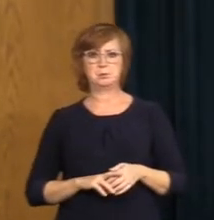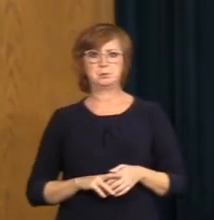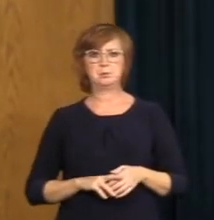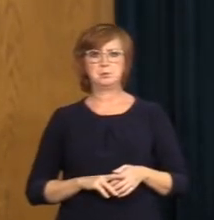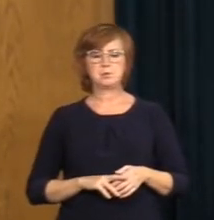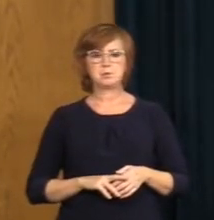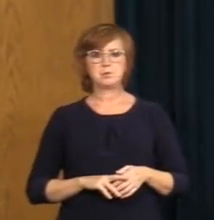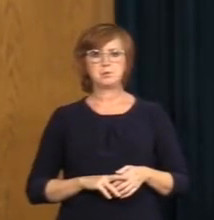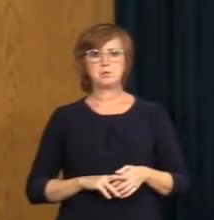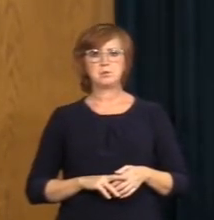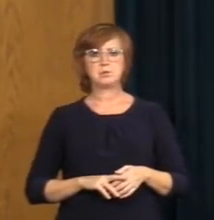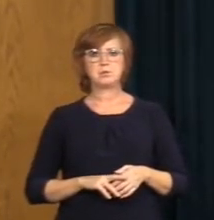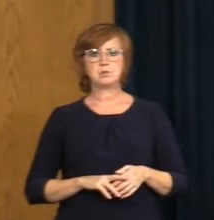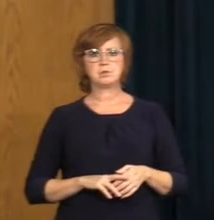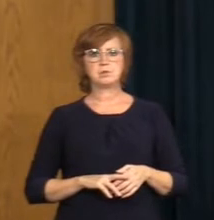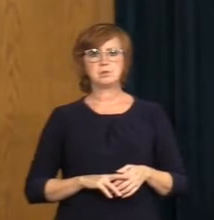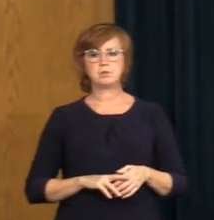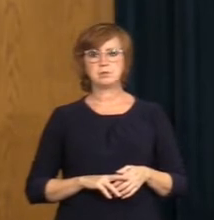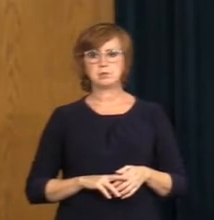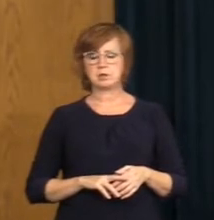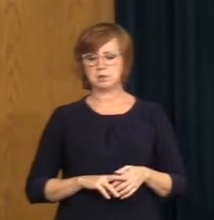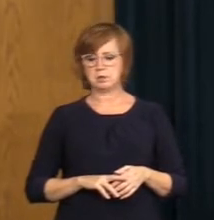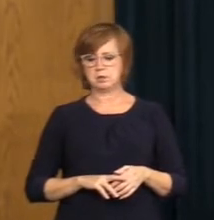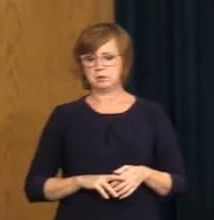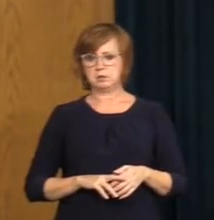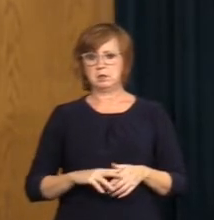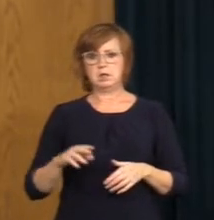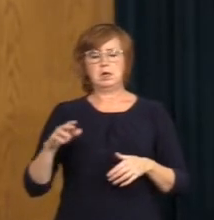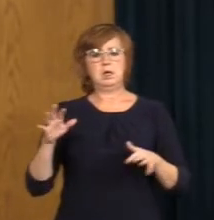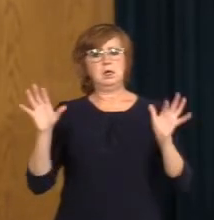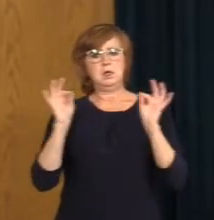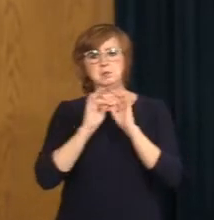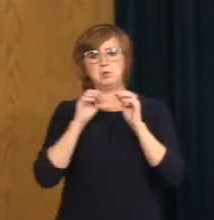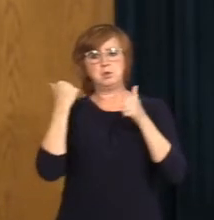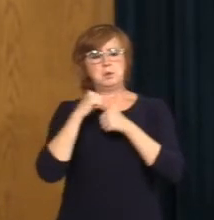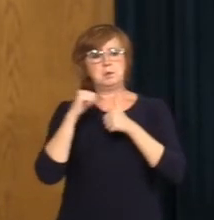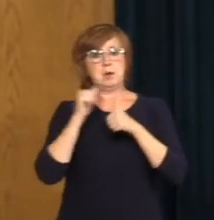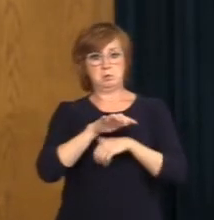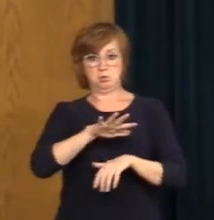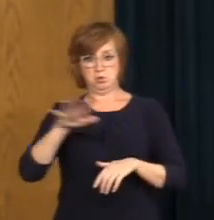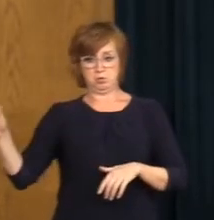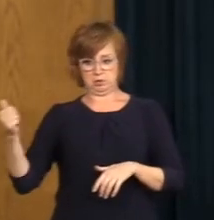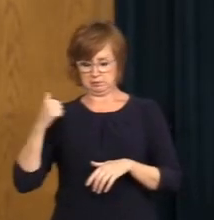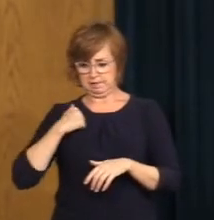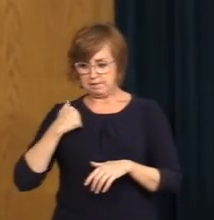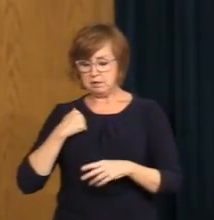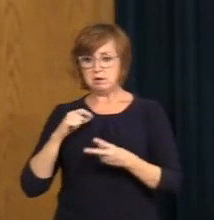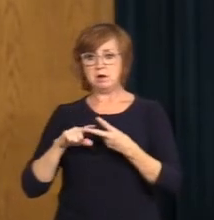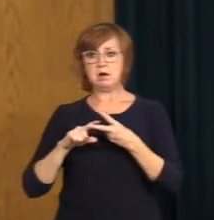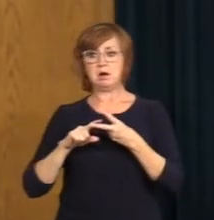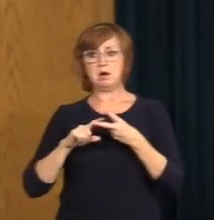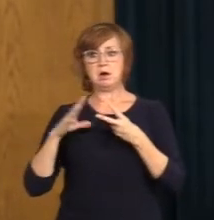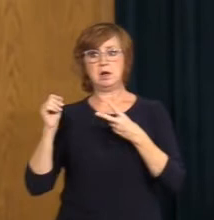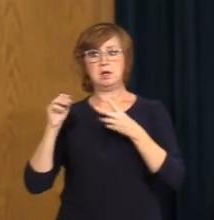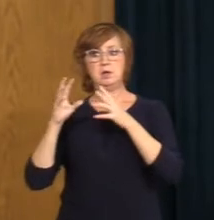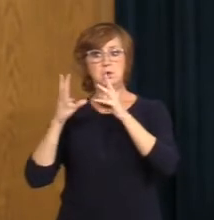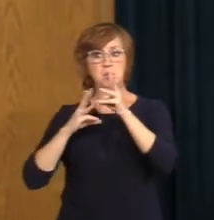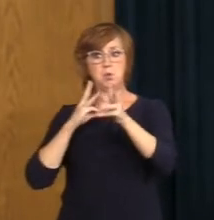And we have to remember that given what's happening through other parts of Canada, rest of the world, this